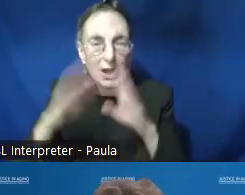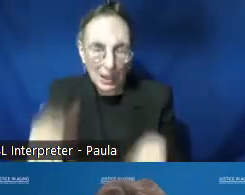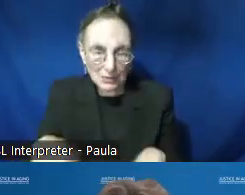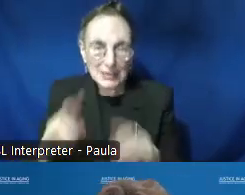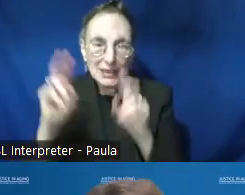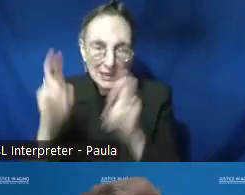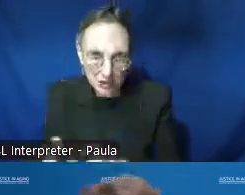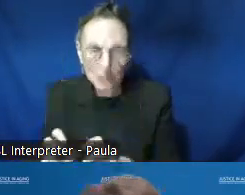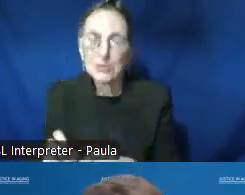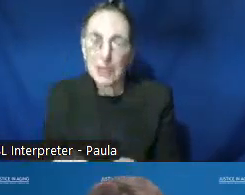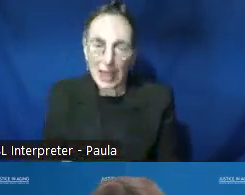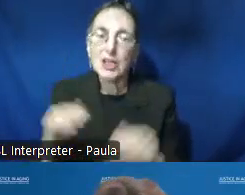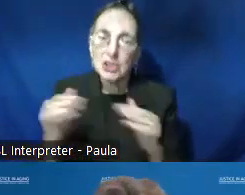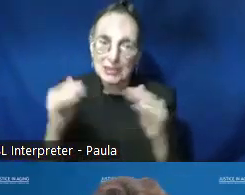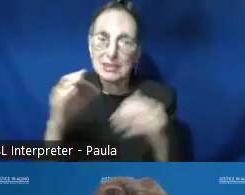Next slide.